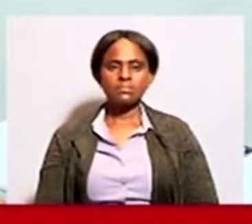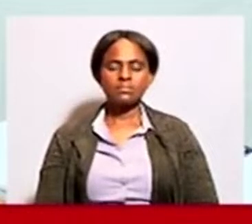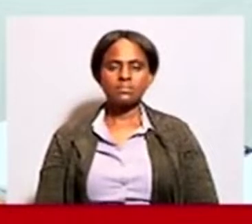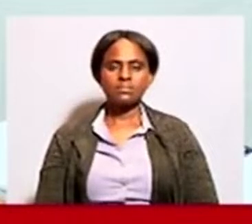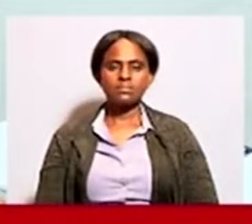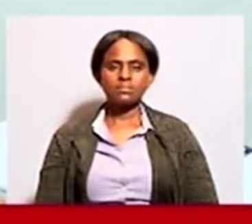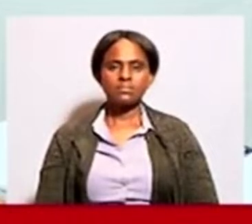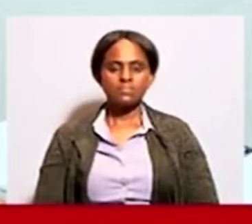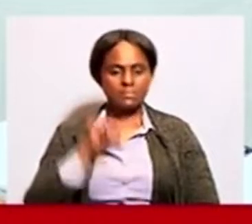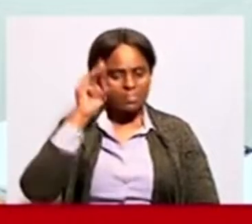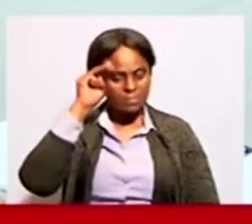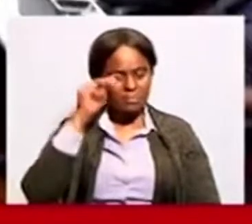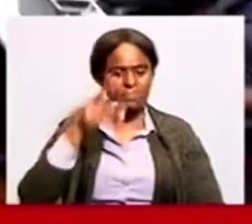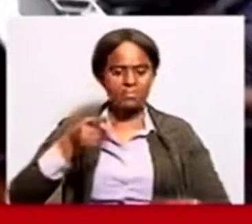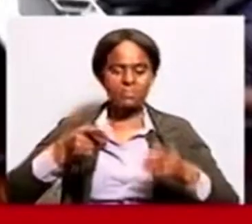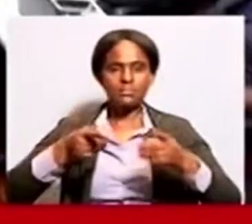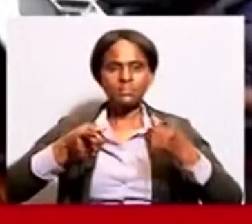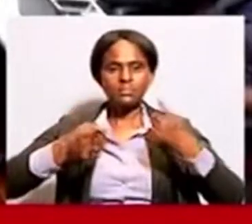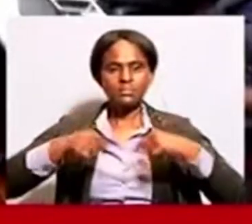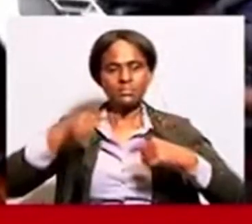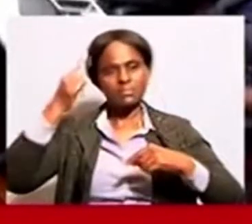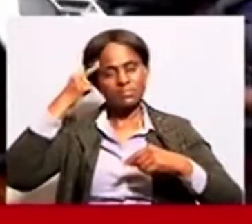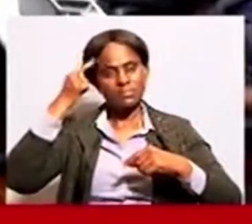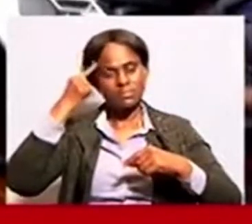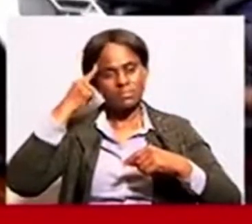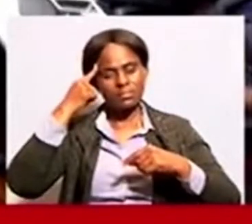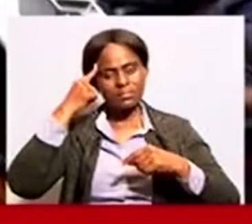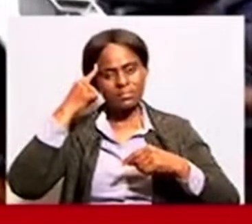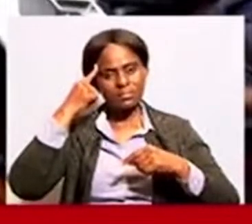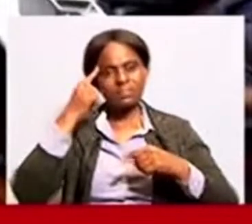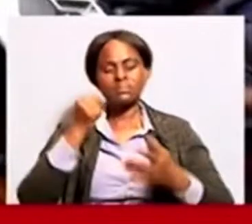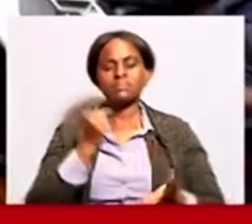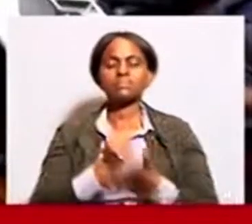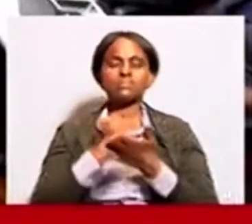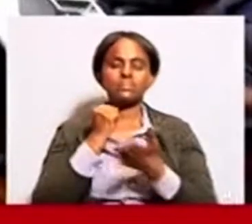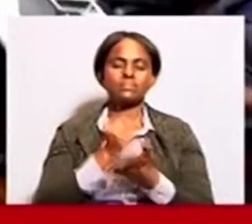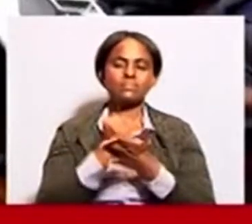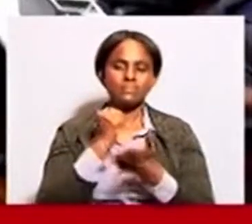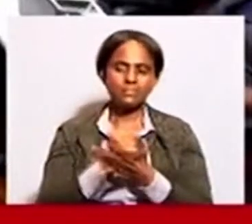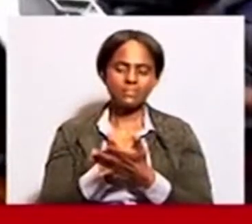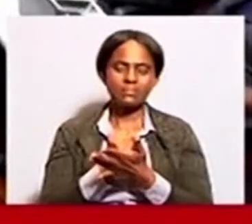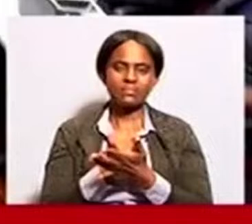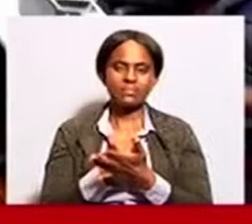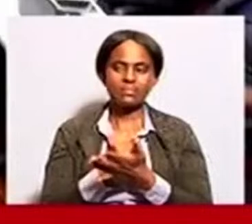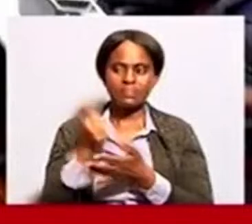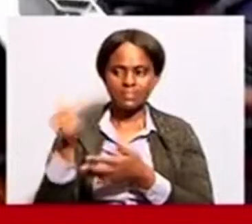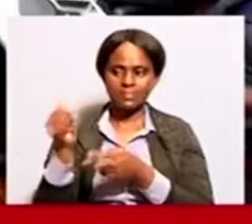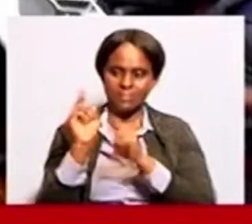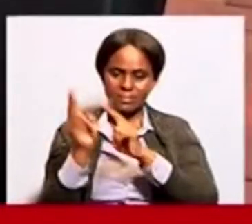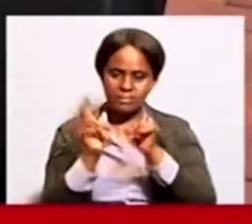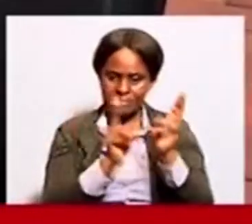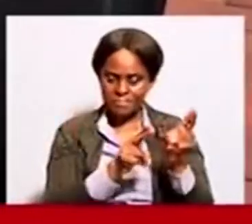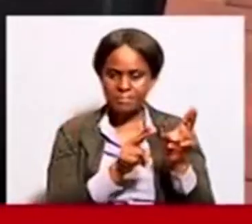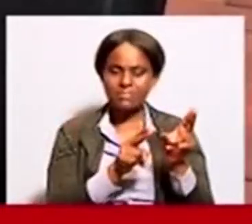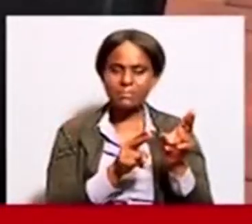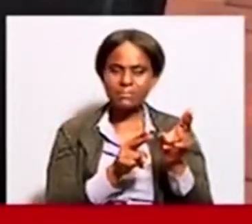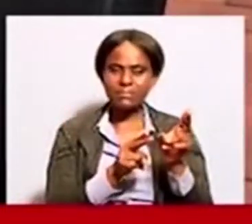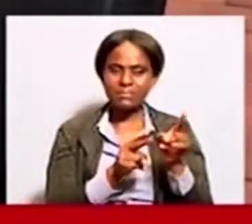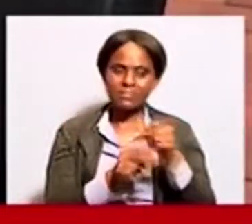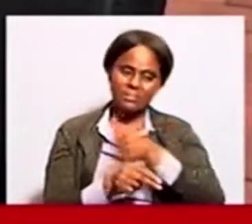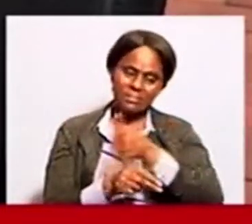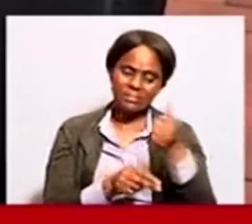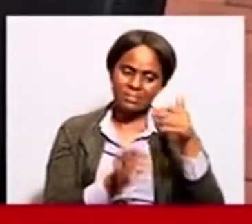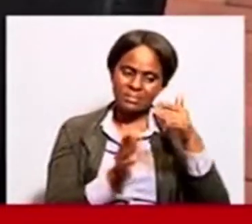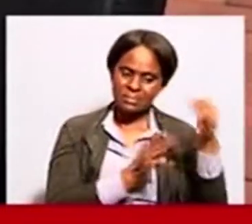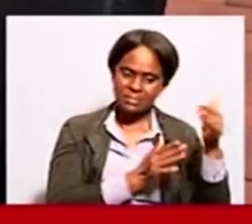the Ministry of Local Government is helping them to answer queries. Oh, yeah. The other side,